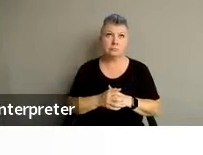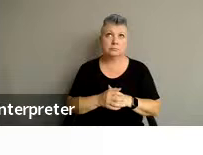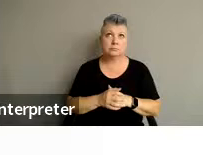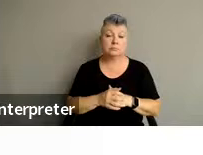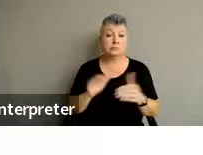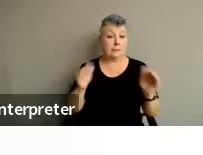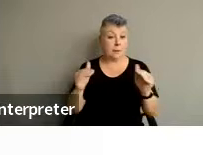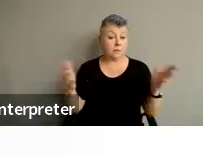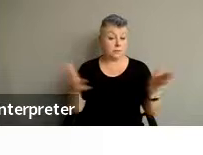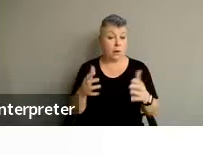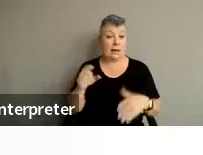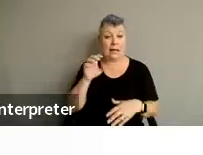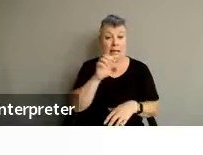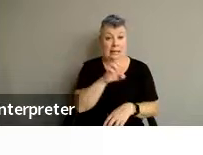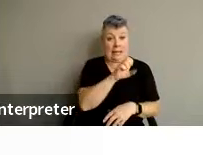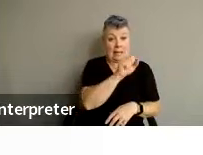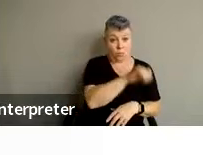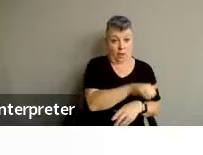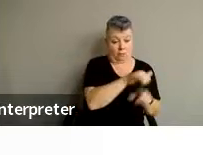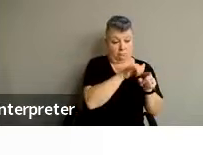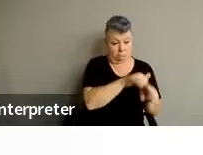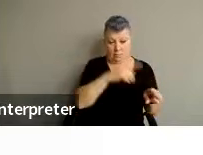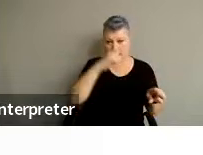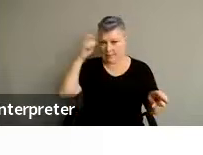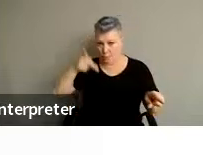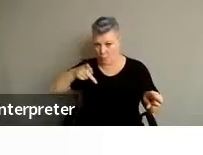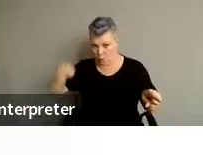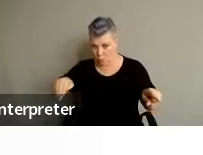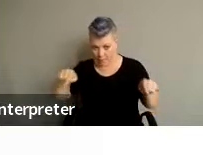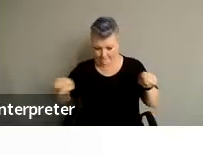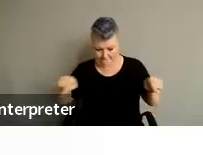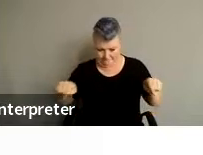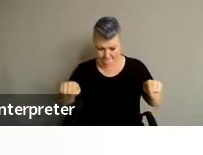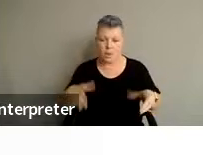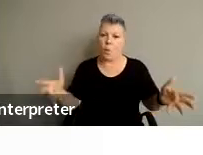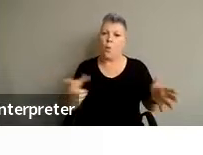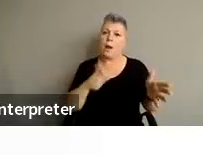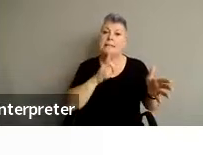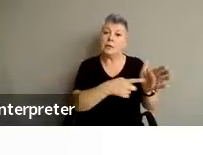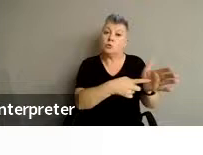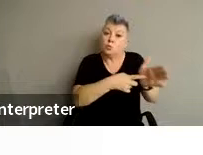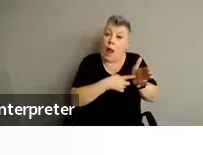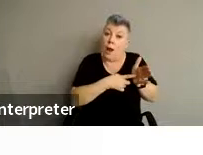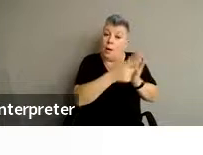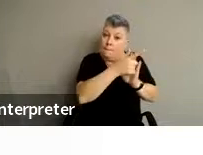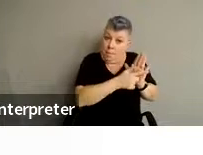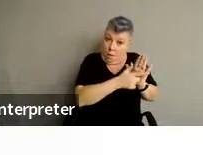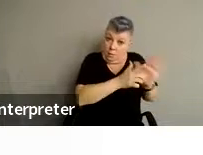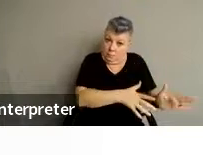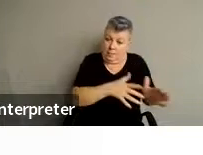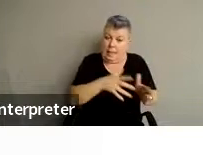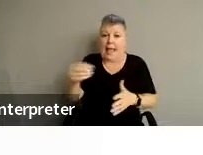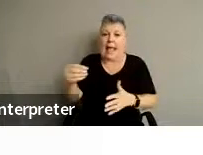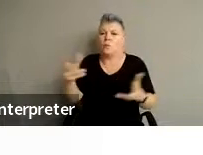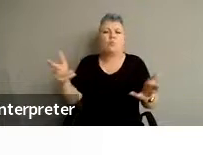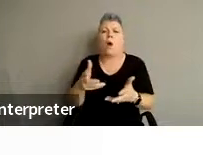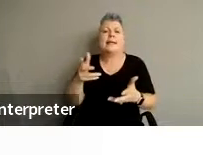of ESY and the summer program. So what is actually required by law and what is optional.